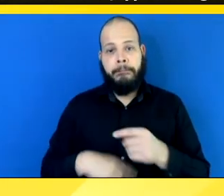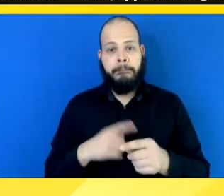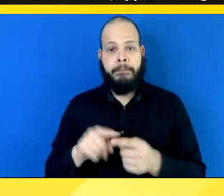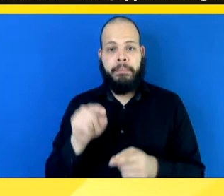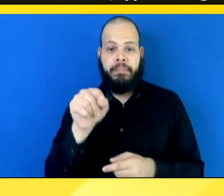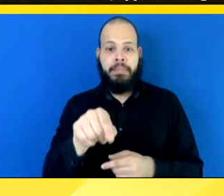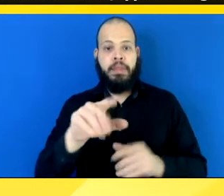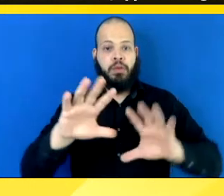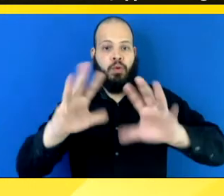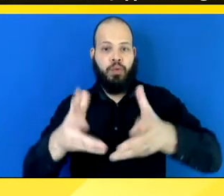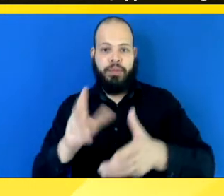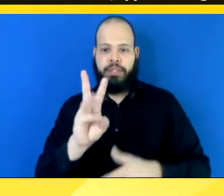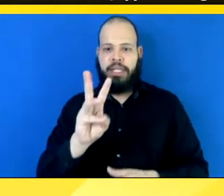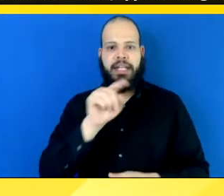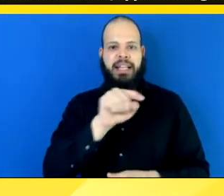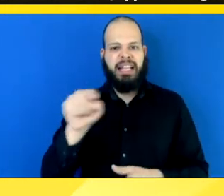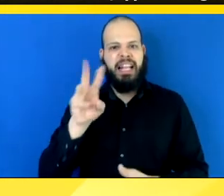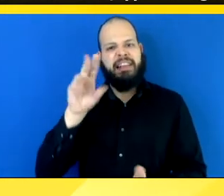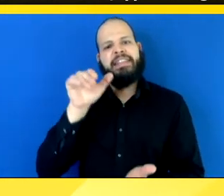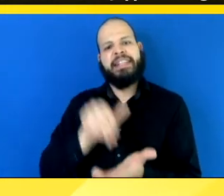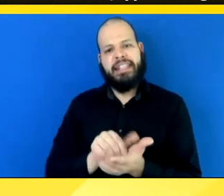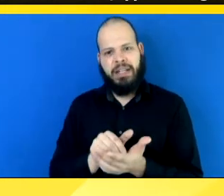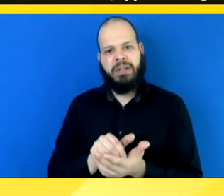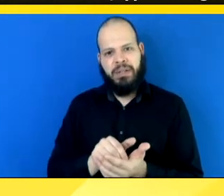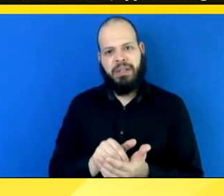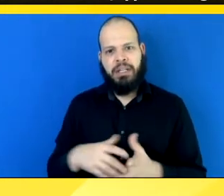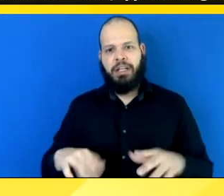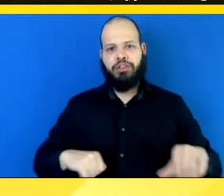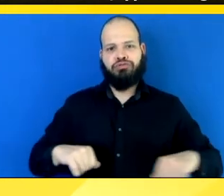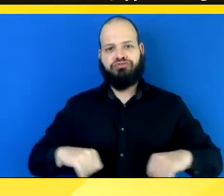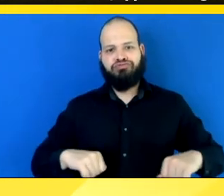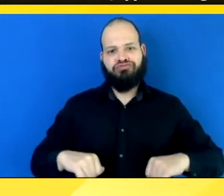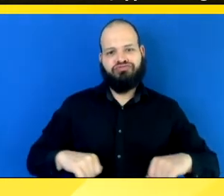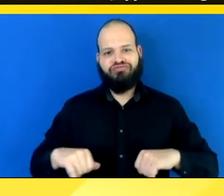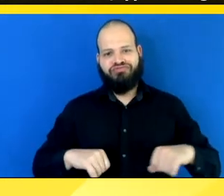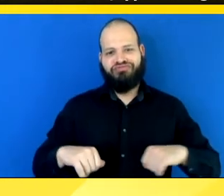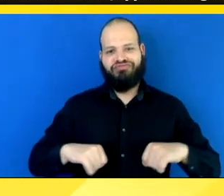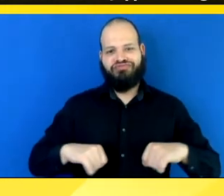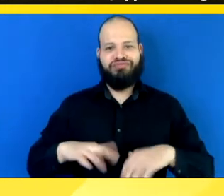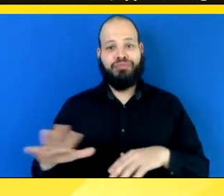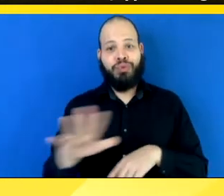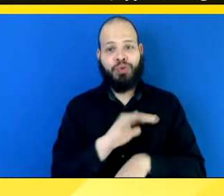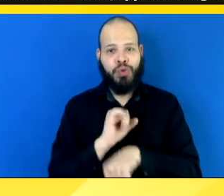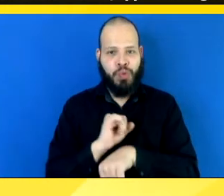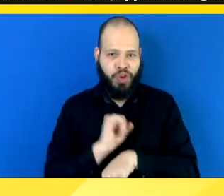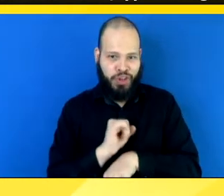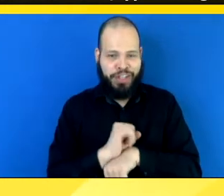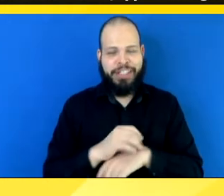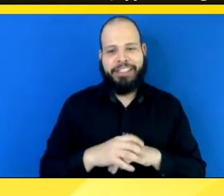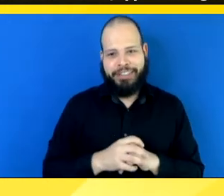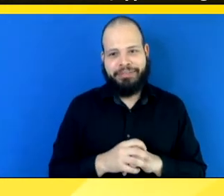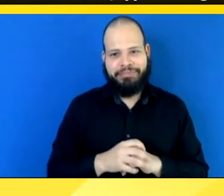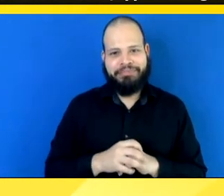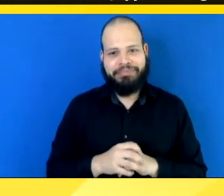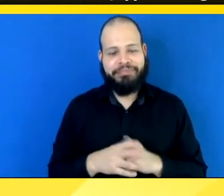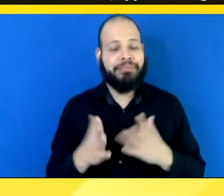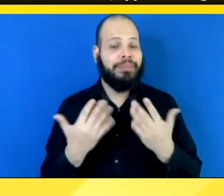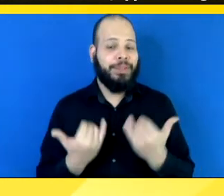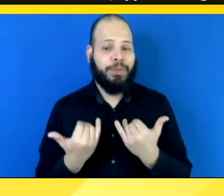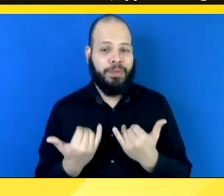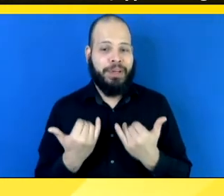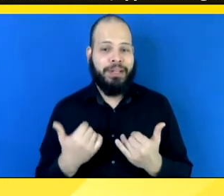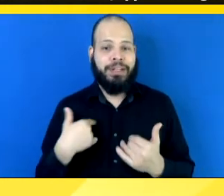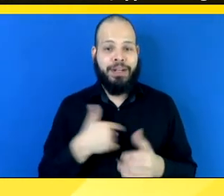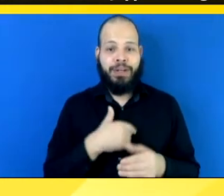everyone that's on this call, and the magnitude of the speakers before leaves very little to be said right now, so I'll try and do it in 2 minutes if